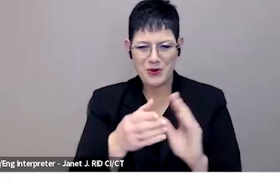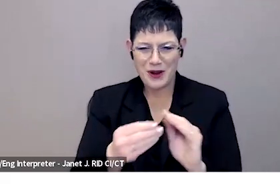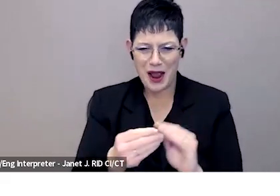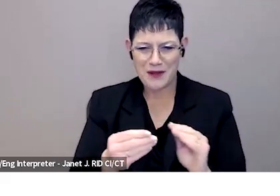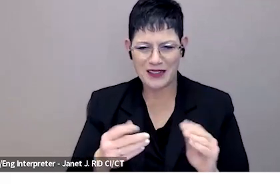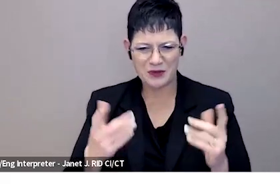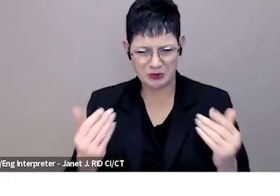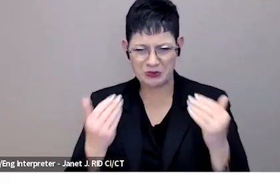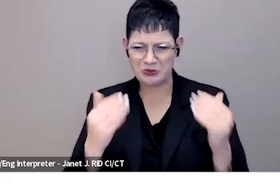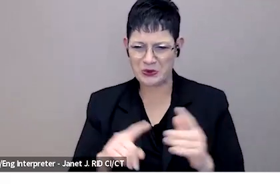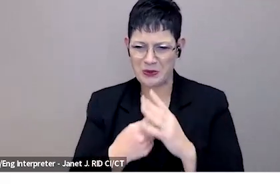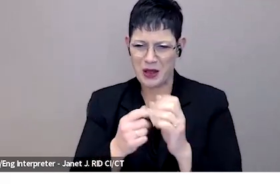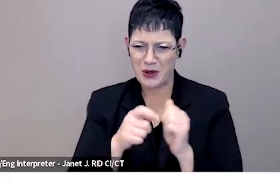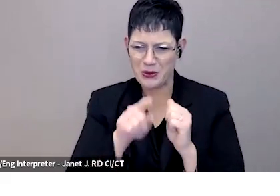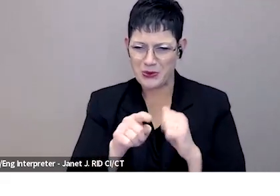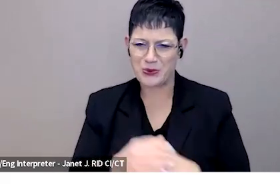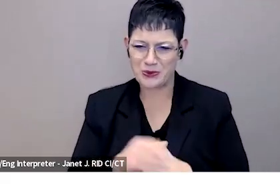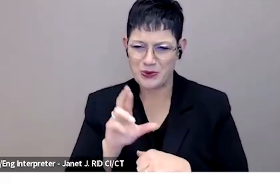let's begin with you.